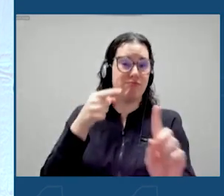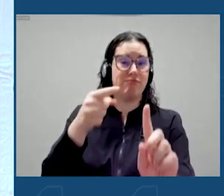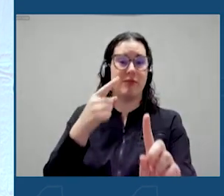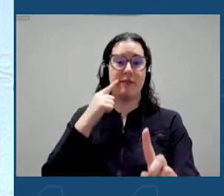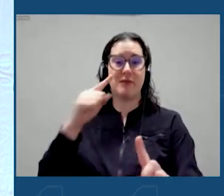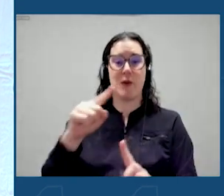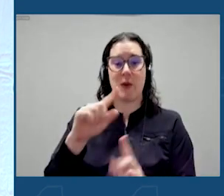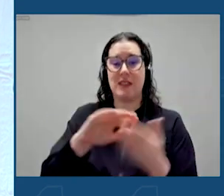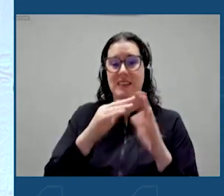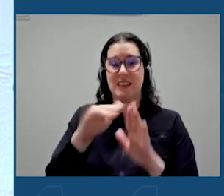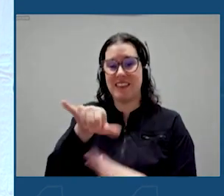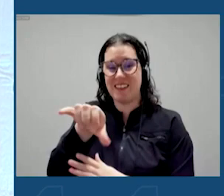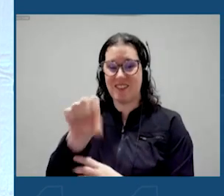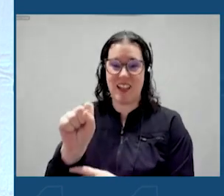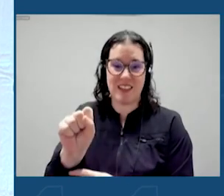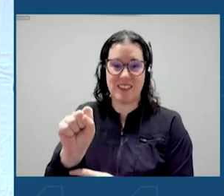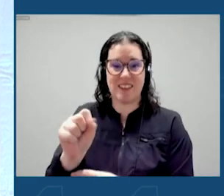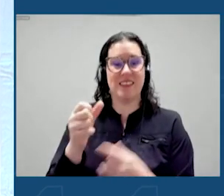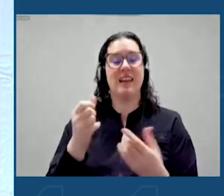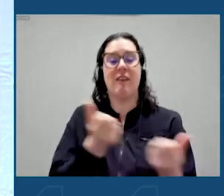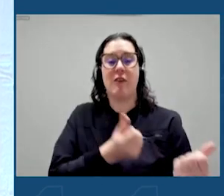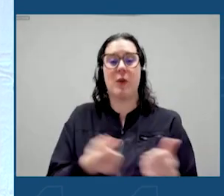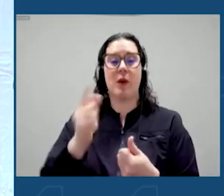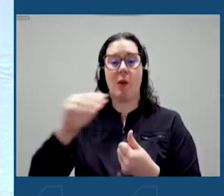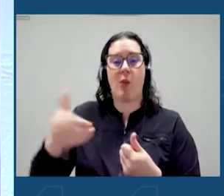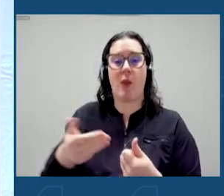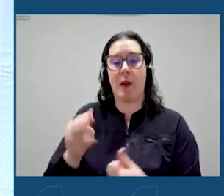please welcome Mayor Eric Adams.